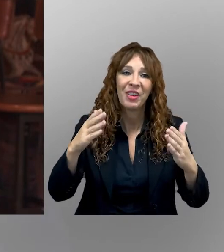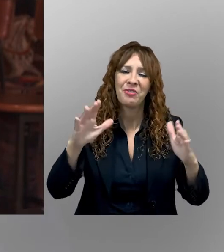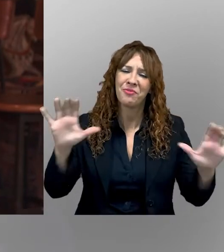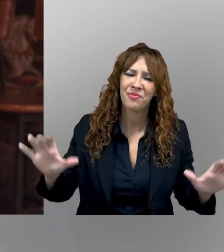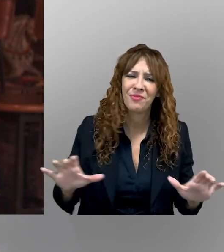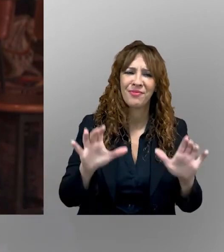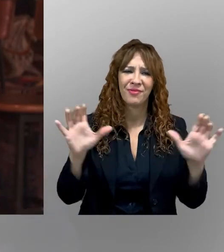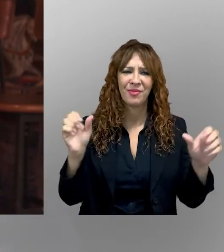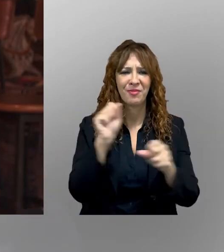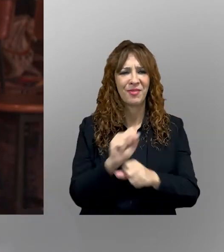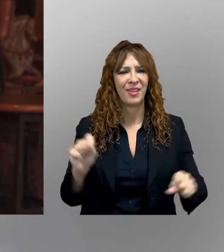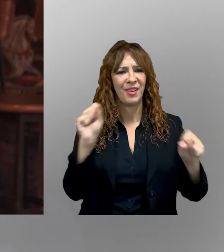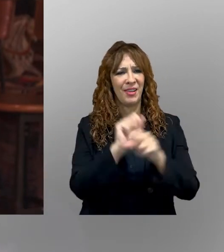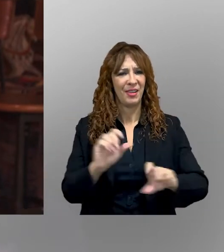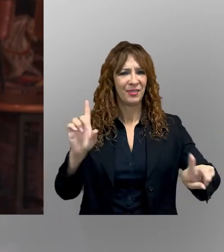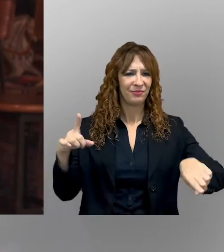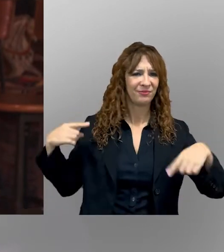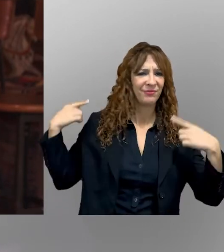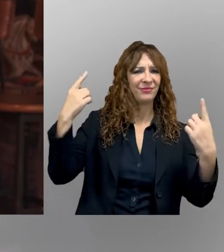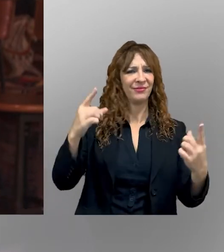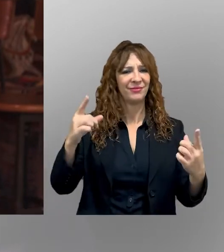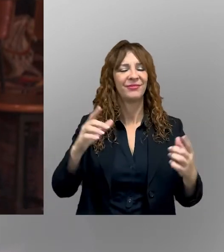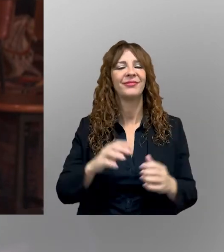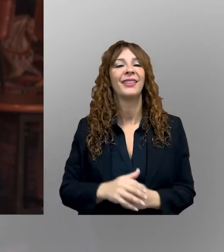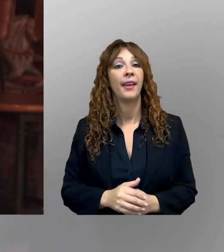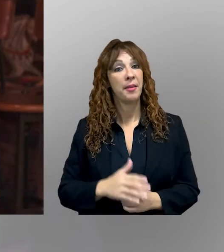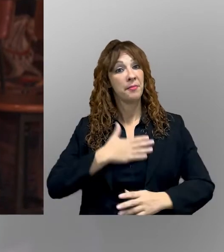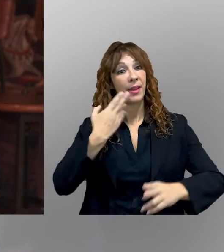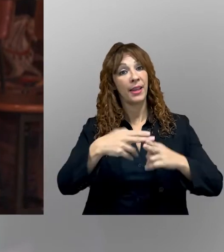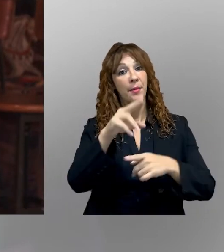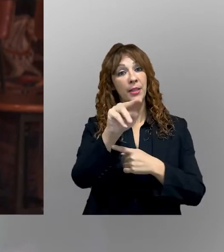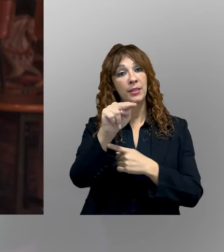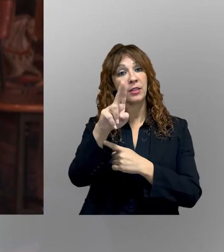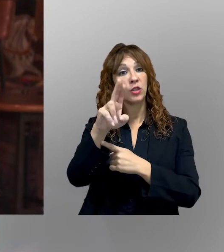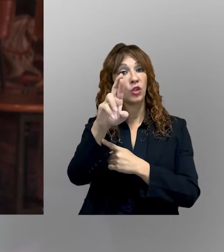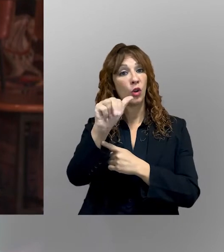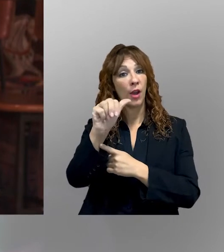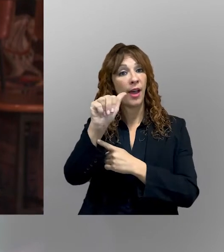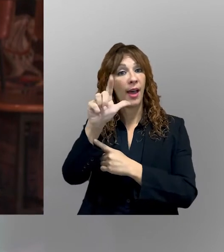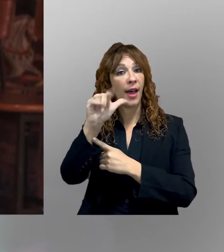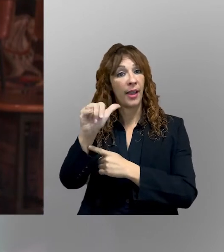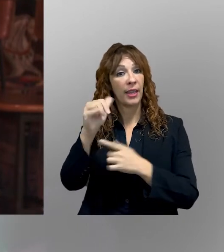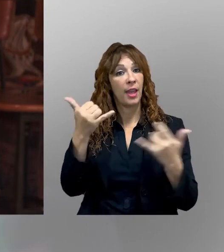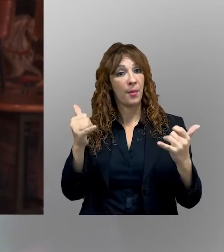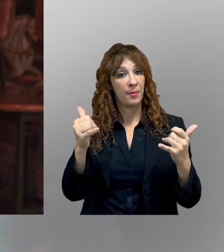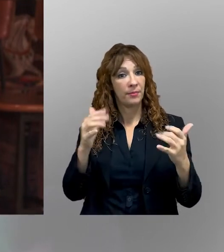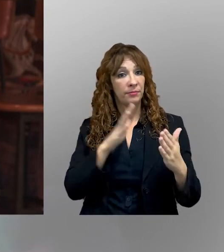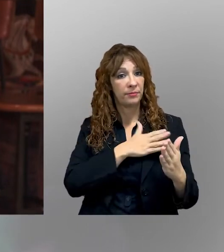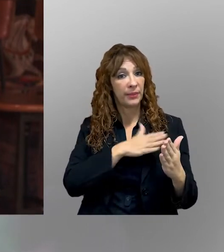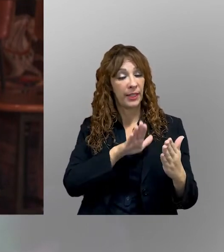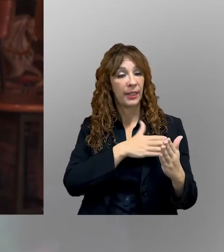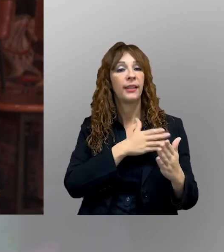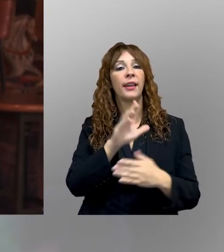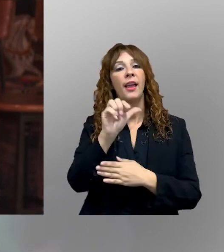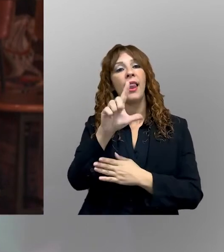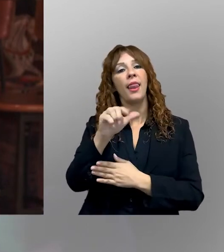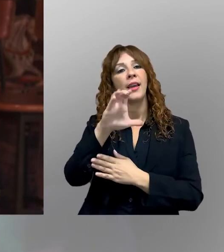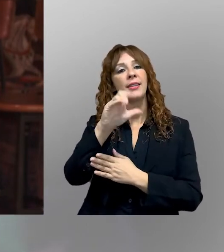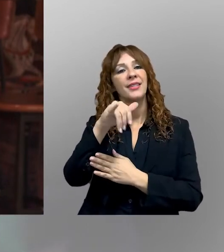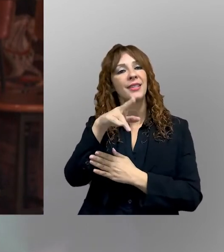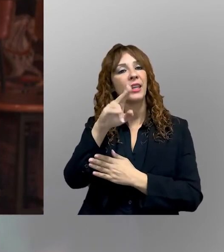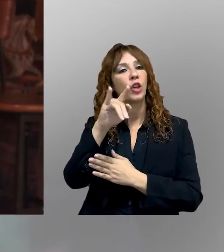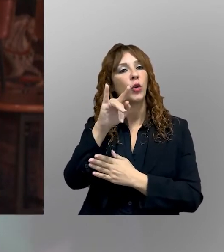for all the work and activism that you do. My name is Nura Ali, and I'll be playing La Cinquantaine